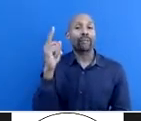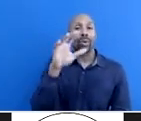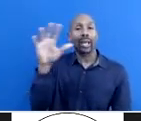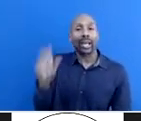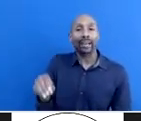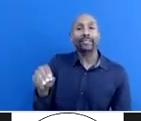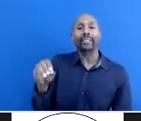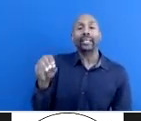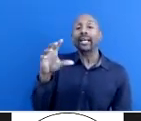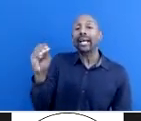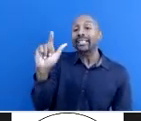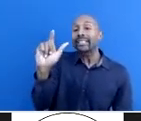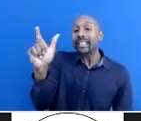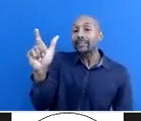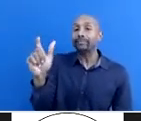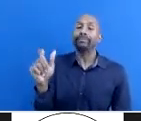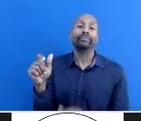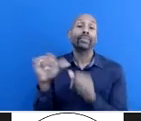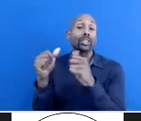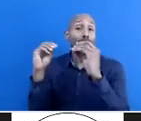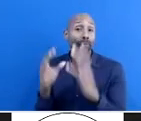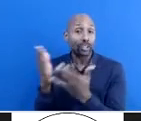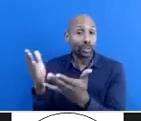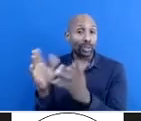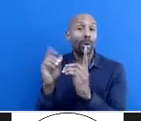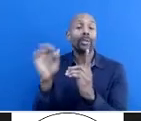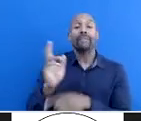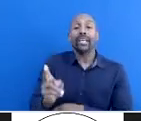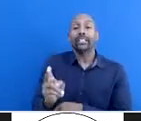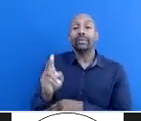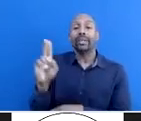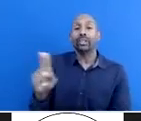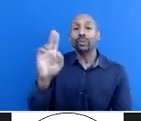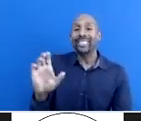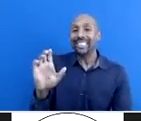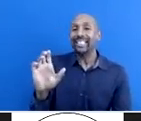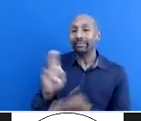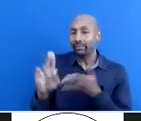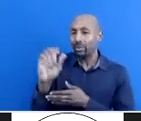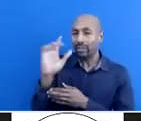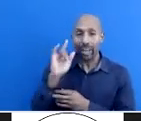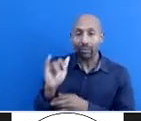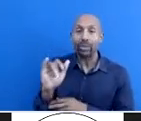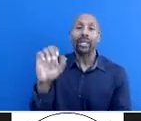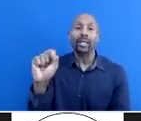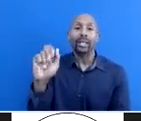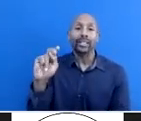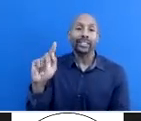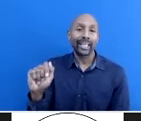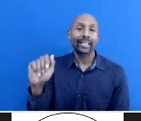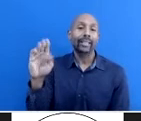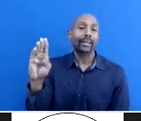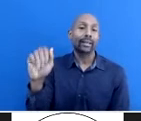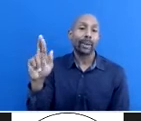and context for the work of Jamal Cyrus and other Black cultural figures who anchor themselves in the artistic to